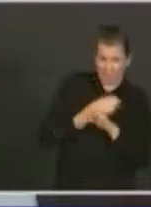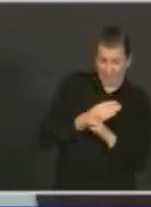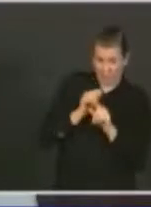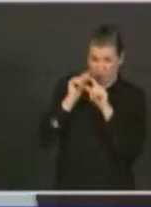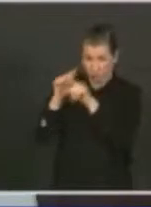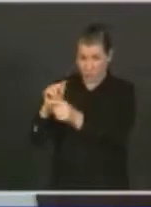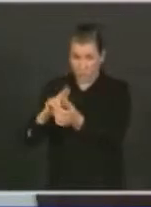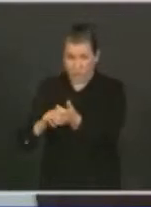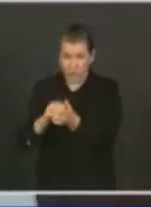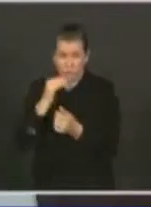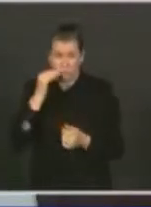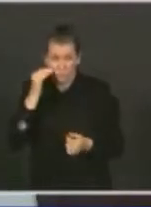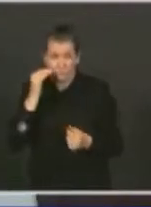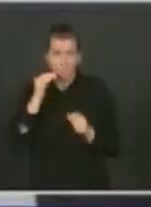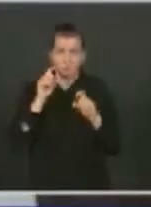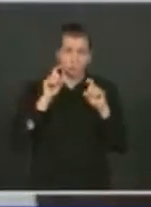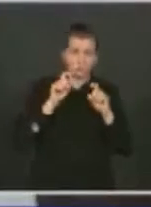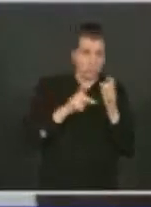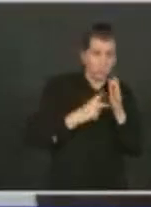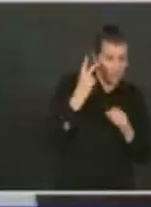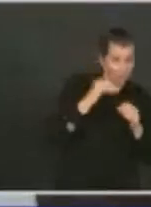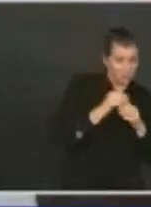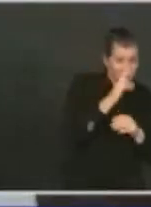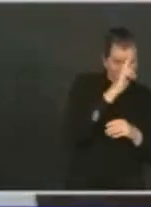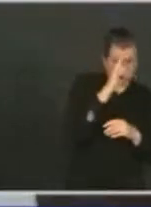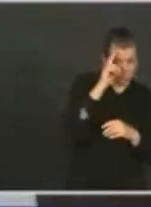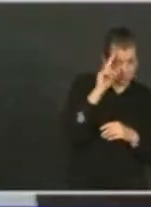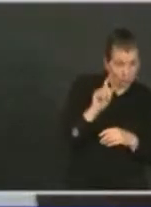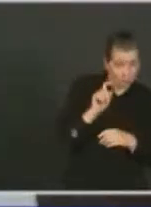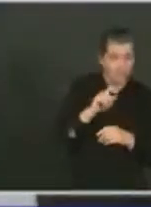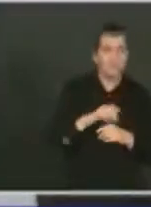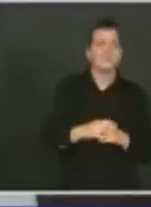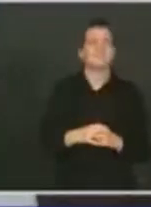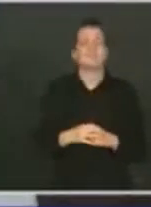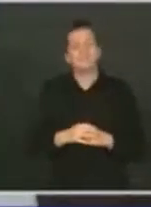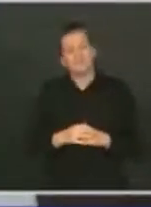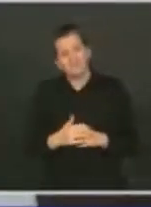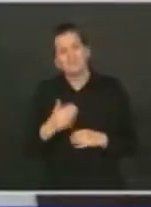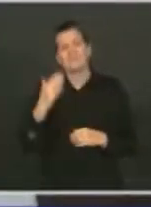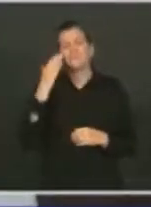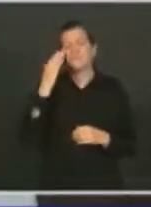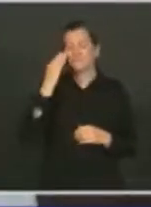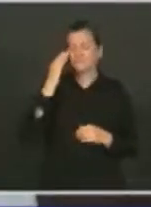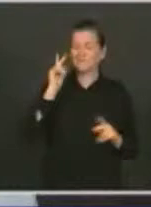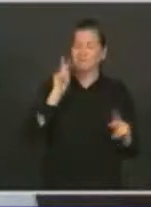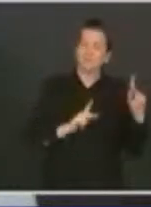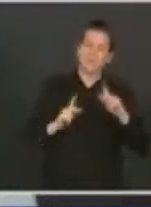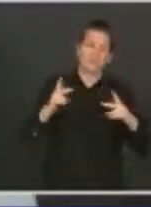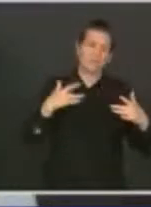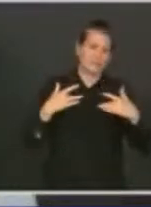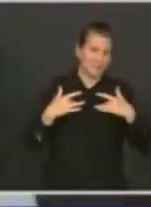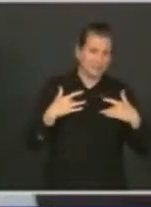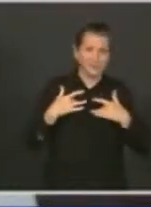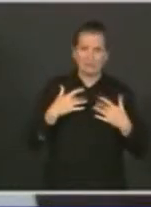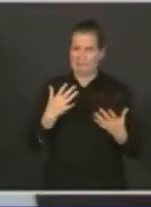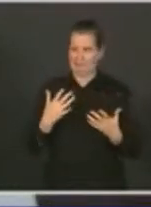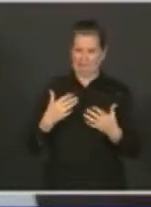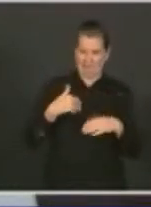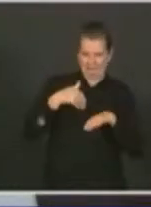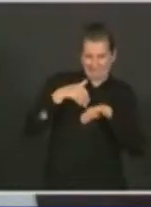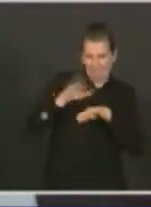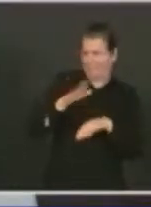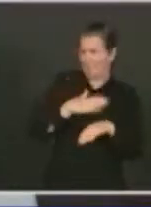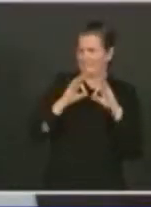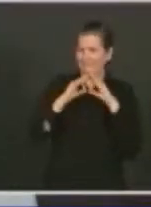It's the people who are concerned about it, we understand that concern, but we want to make sure they hear